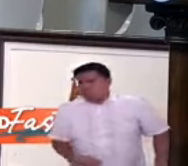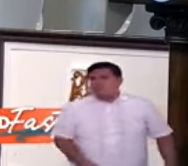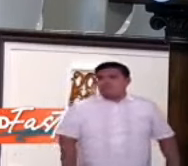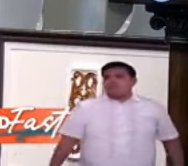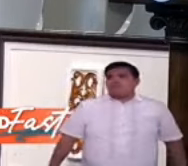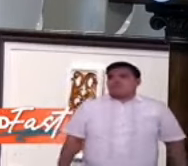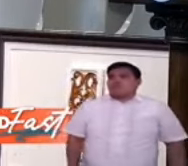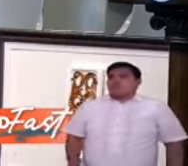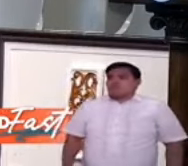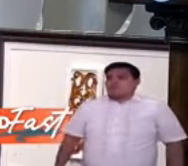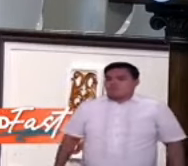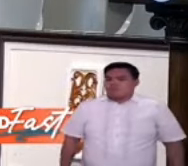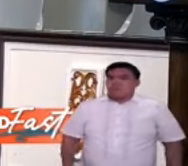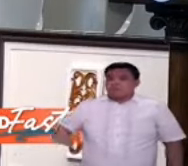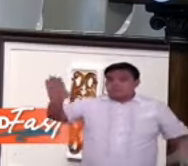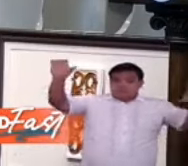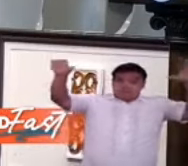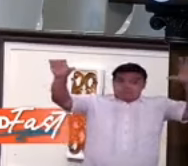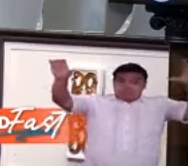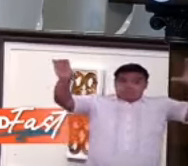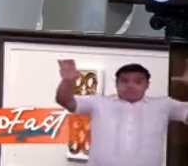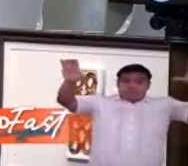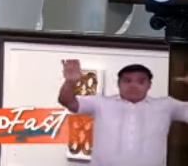na nimo. Now, paminaw mo.